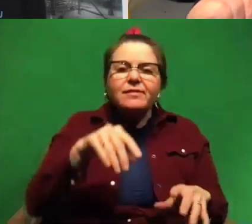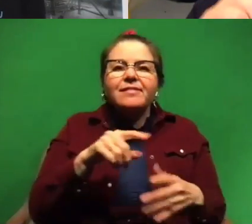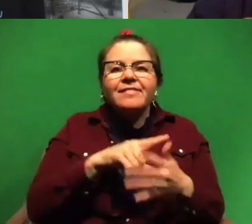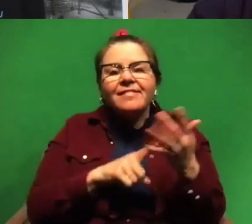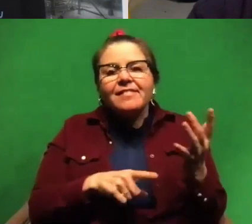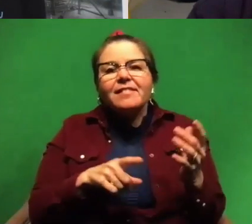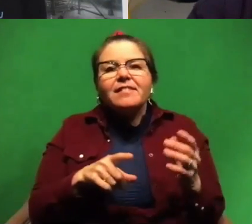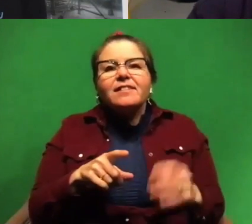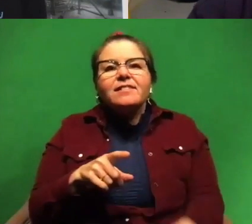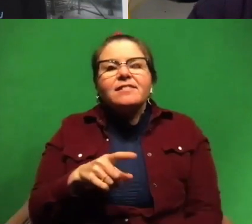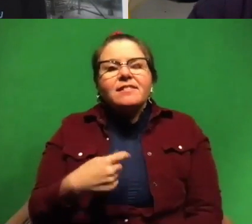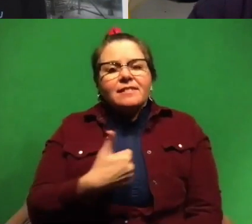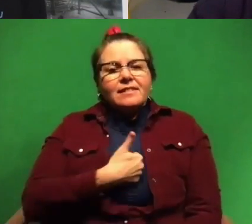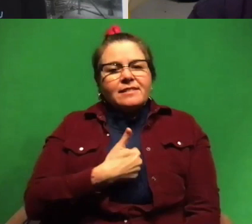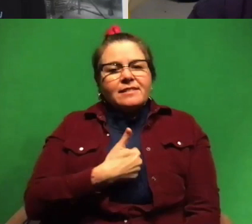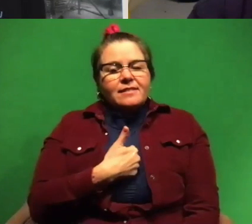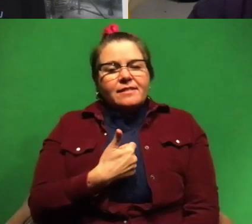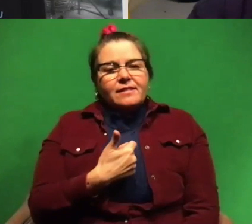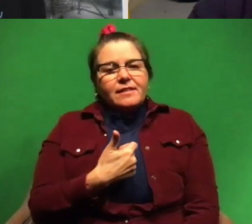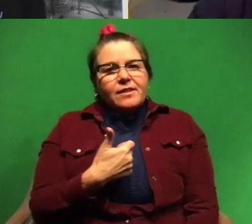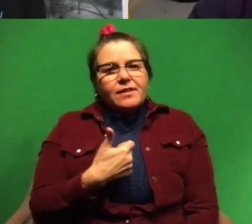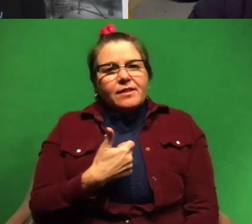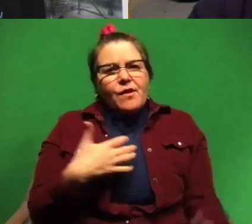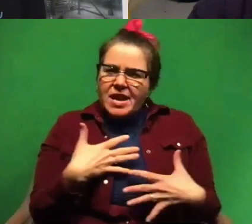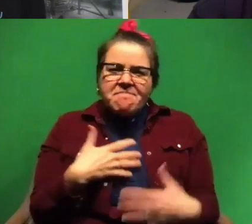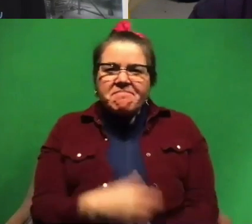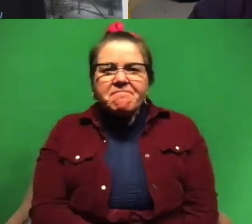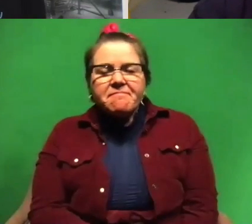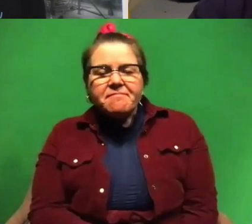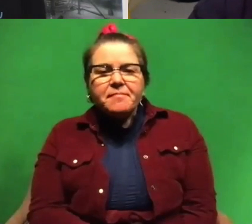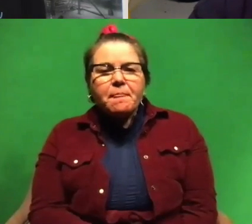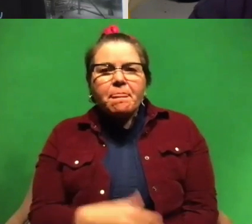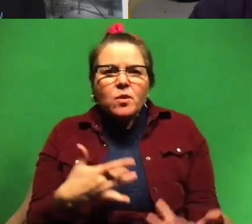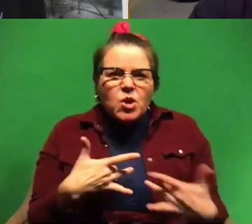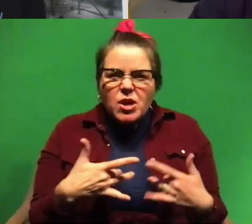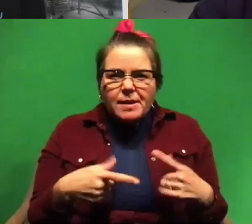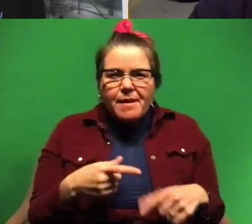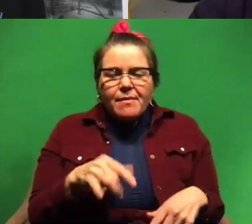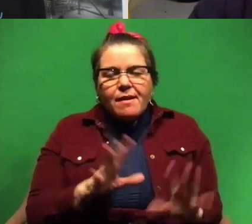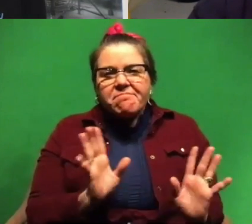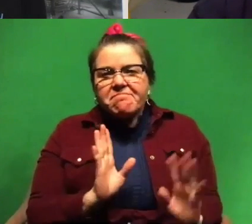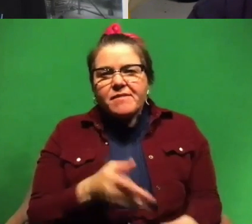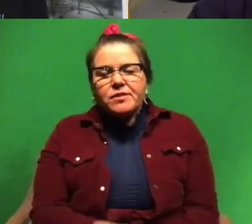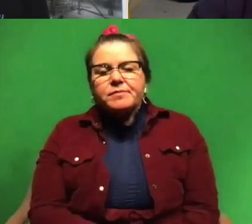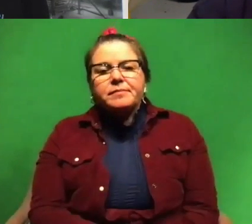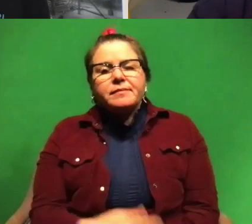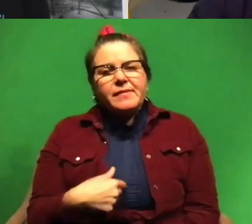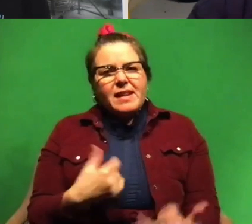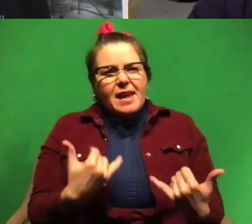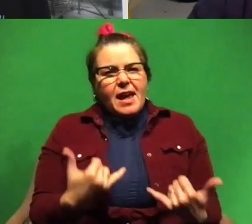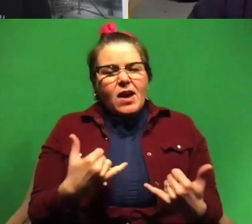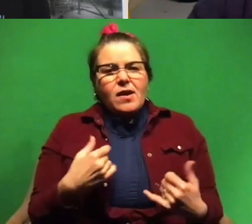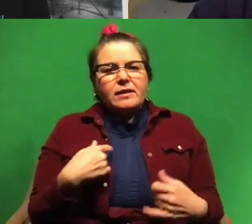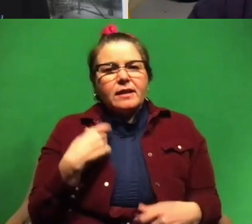but I was never afraid of them. I think I never worried about that. I think even now, like even as I go